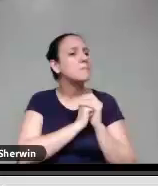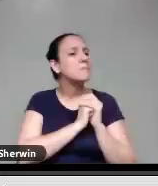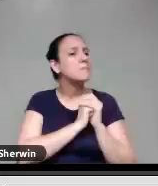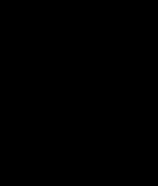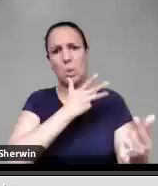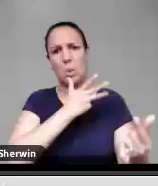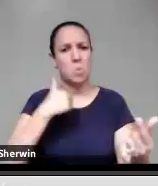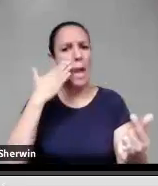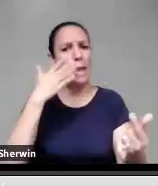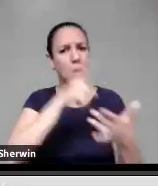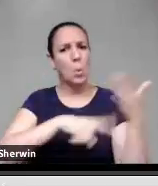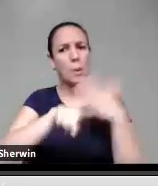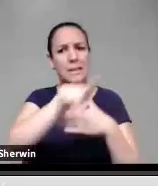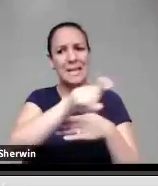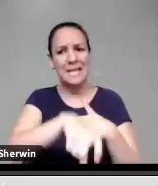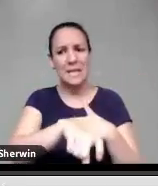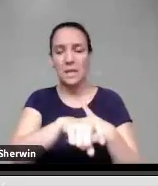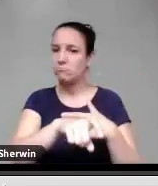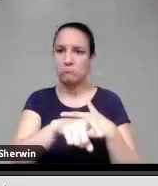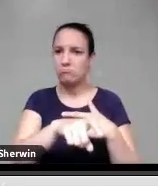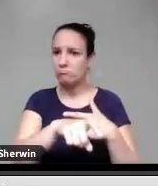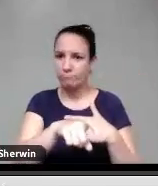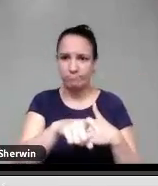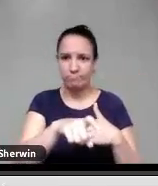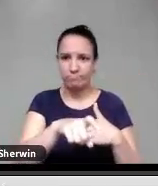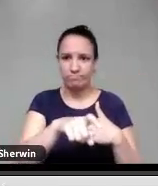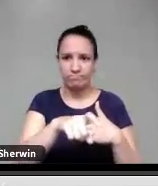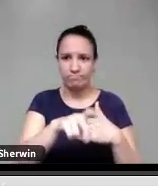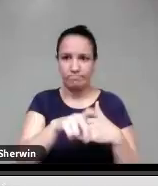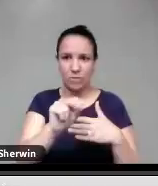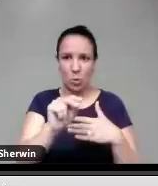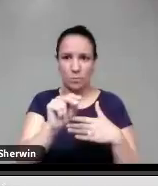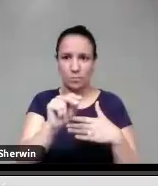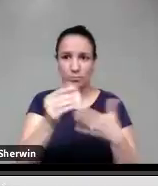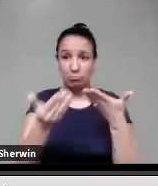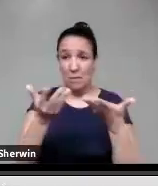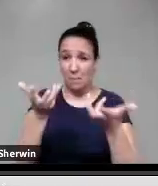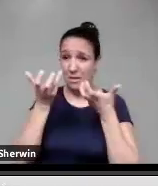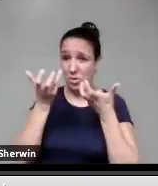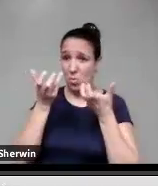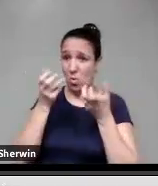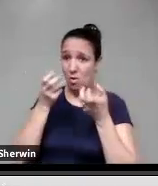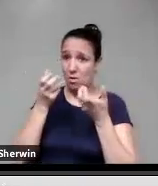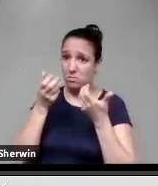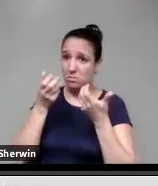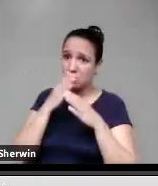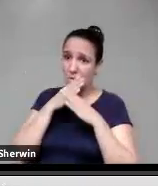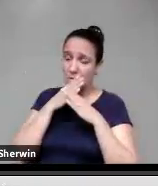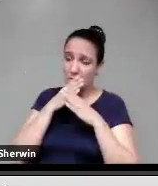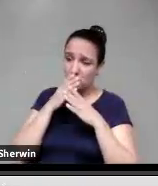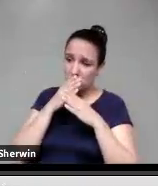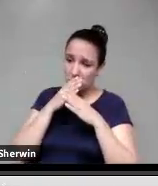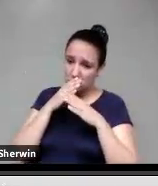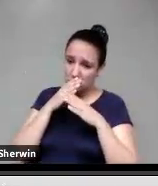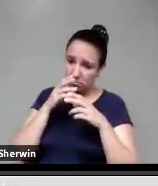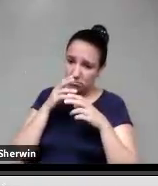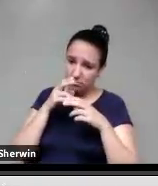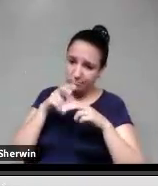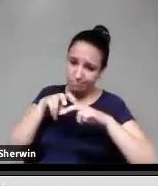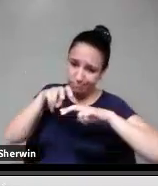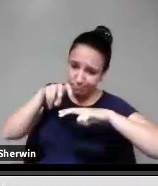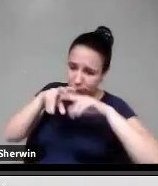primary focus. They might just want a space and a time where they can sit with their kids and have story time and they can relax at the